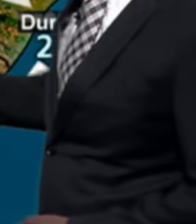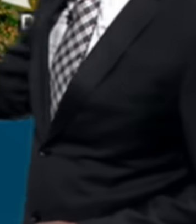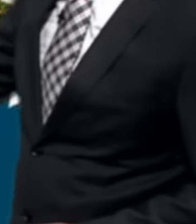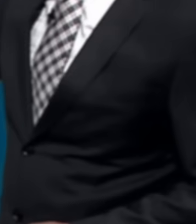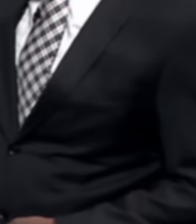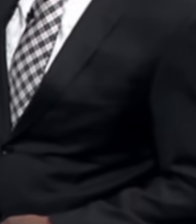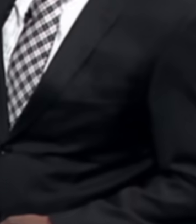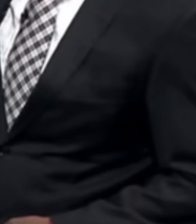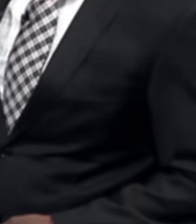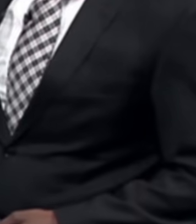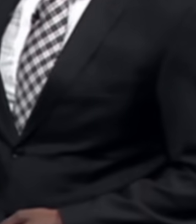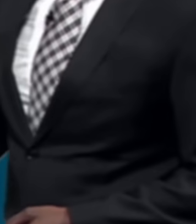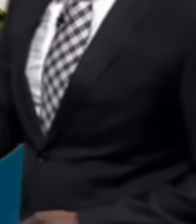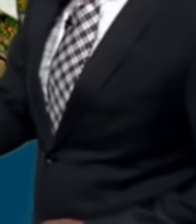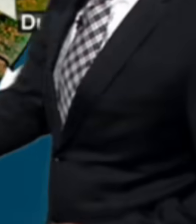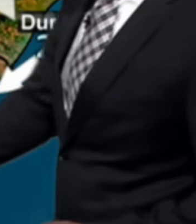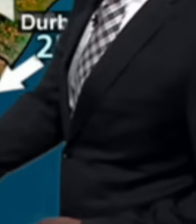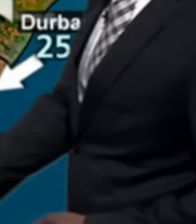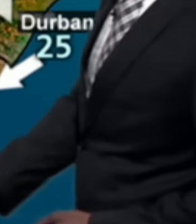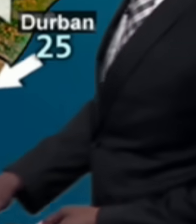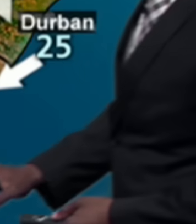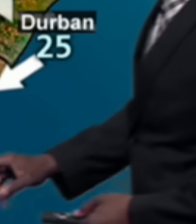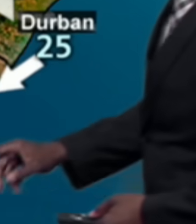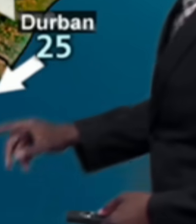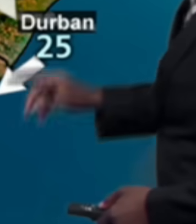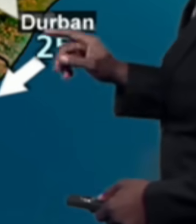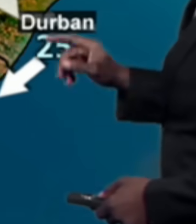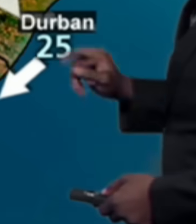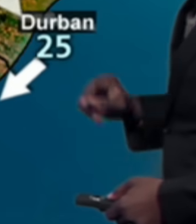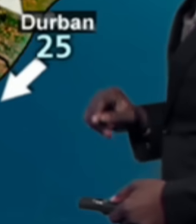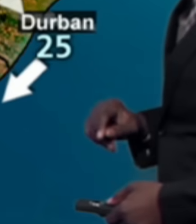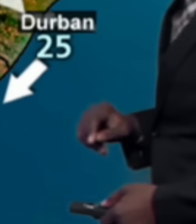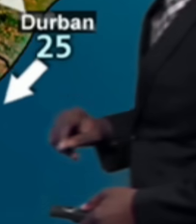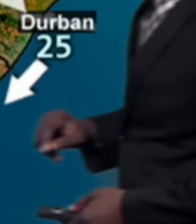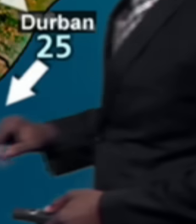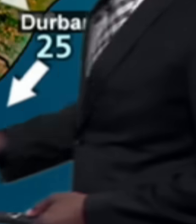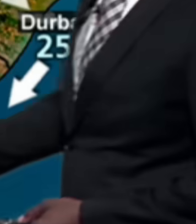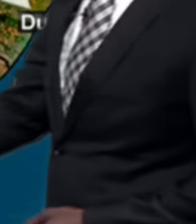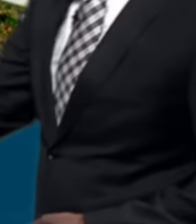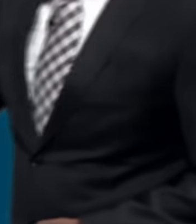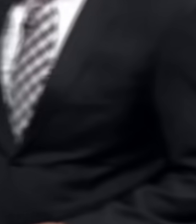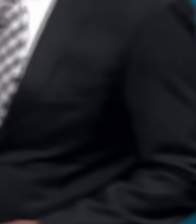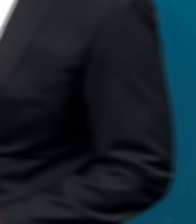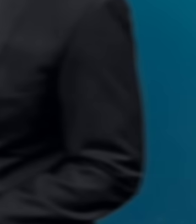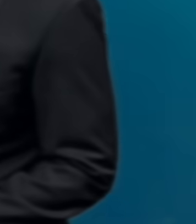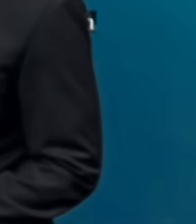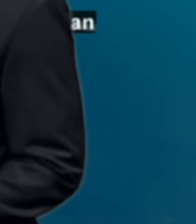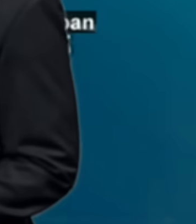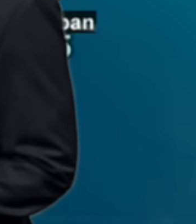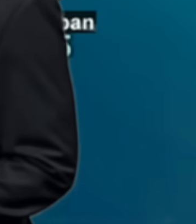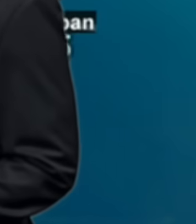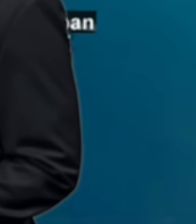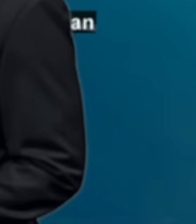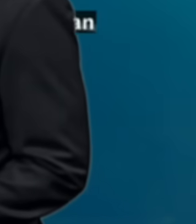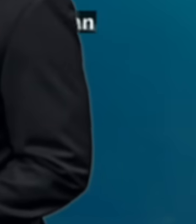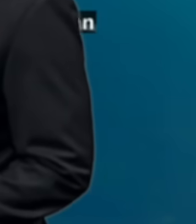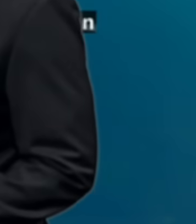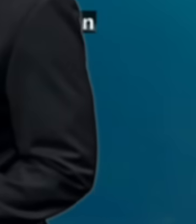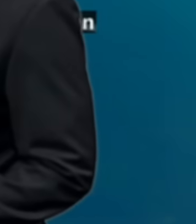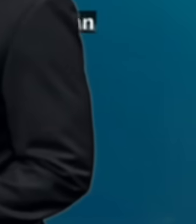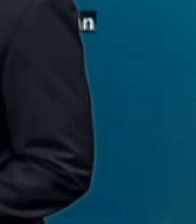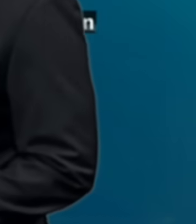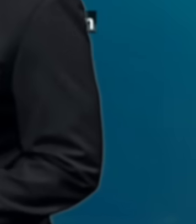sentse ksabela hona ka hare ho apindene ka thoko ho mabopo sentse o bana hala fela ma e matla ha qhubula mabakta le tla hlele ba ke dipula tse saenkai a re